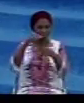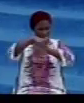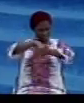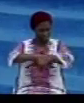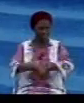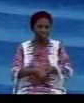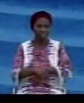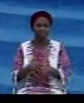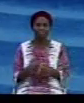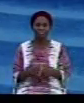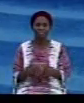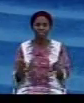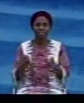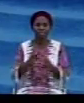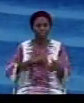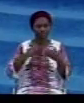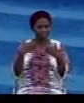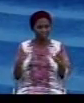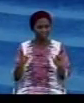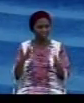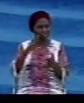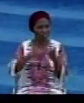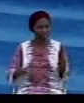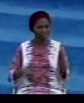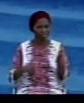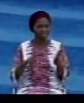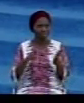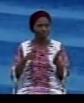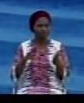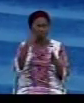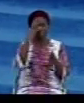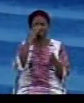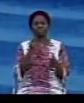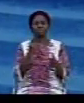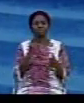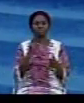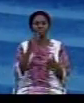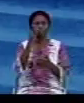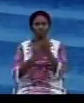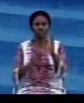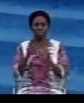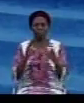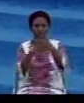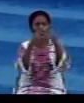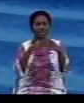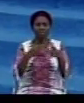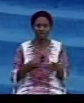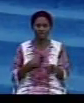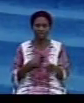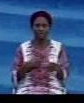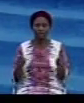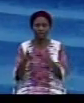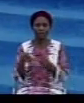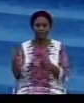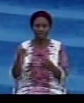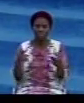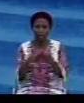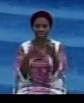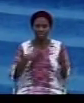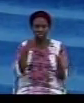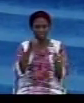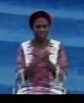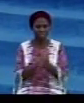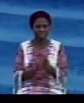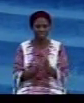jo yen ti mo sun be ni awon kan kan jade si mi ba yen se jade si mi ni won ni ah kini ti mo nka se mo ma tun